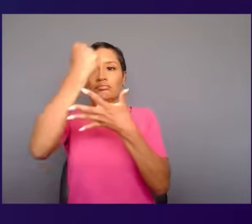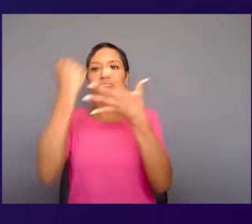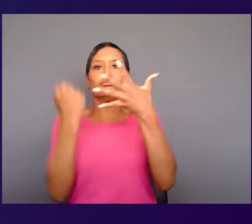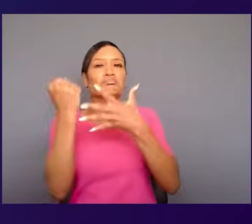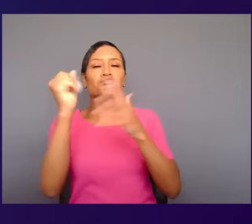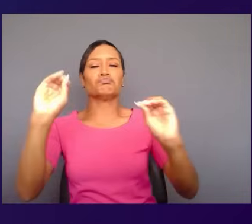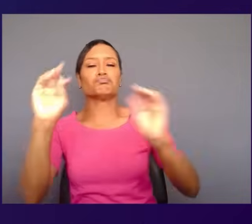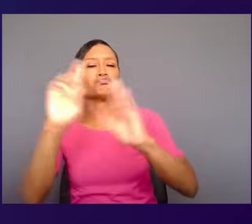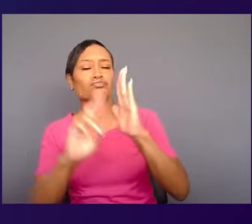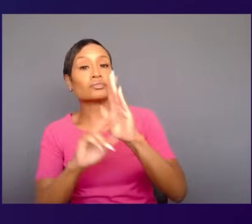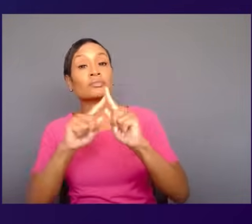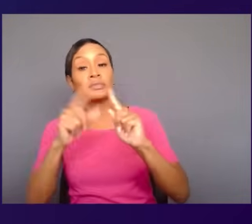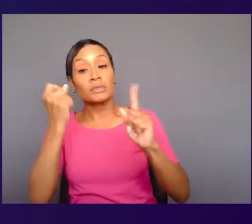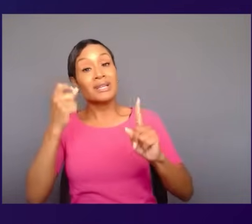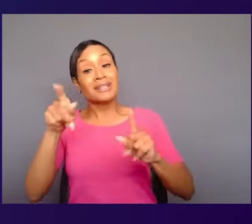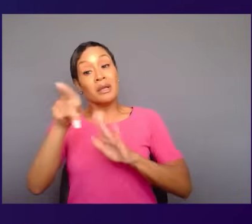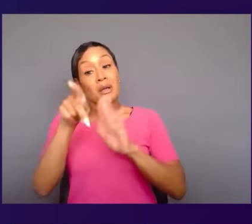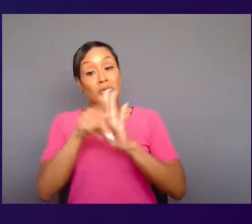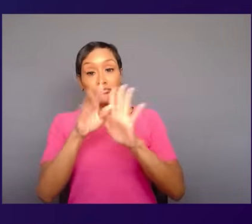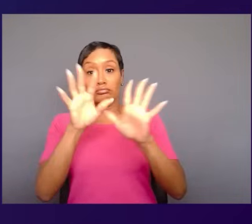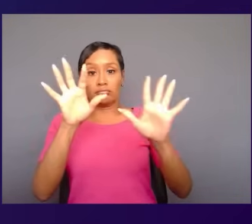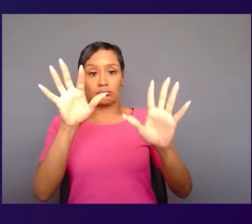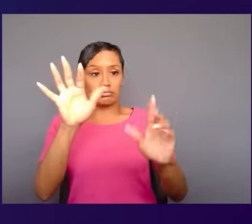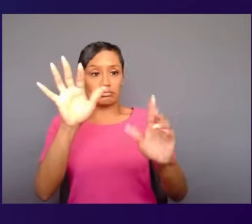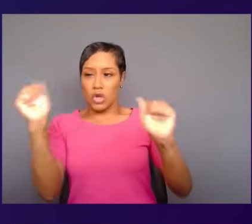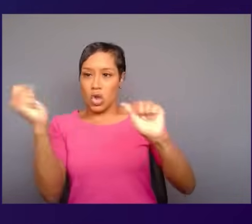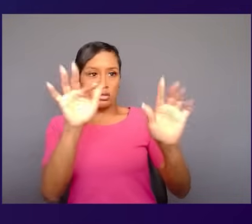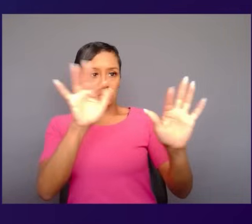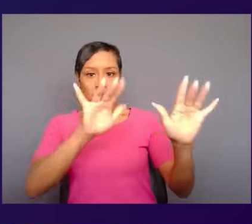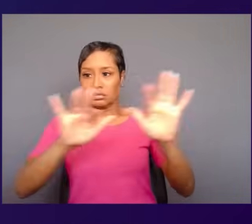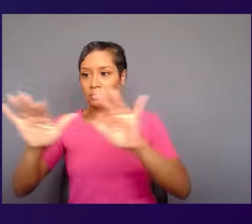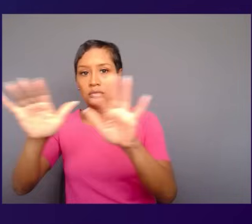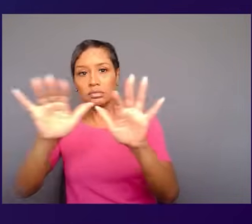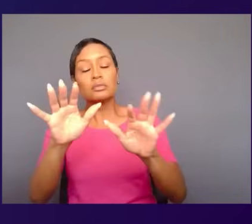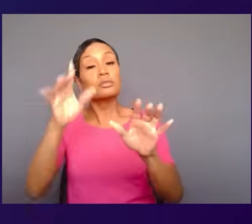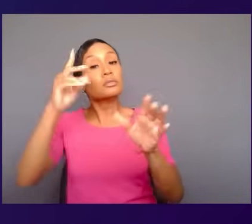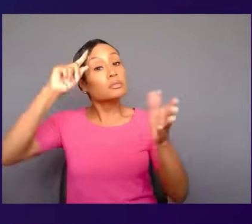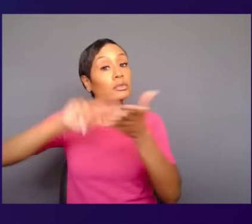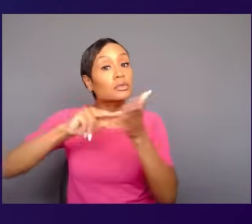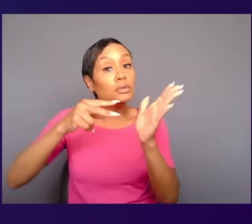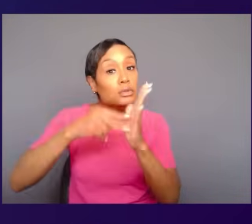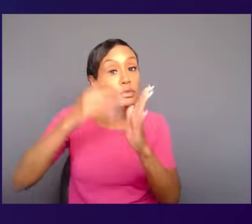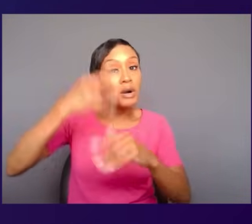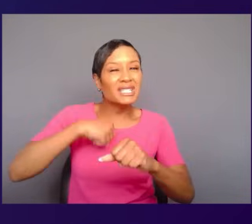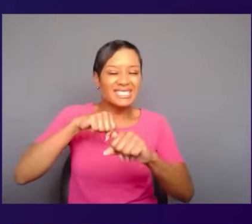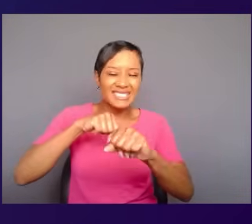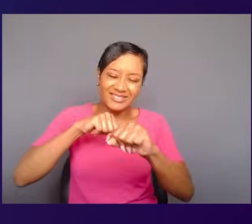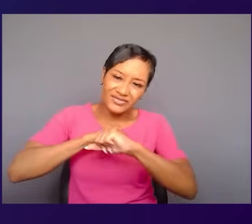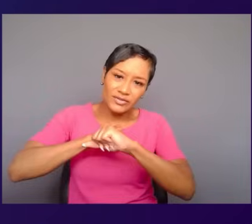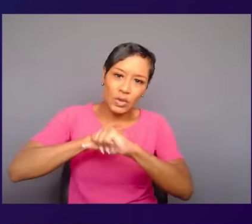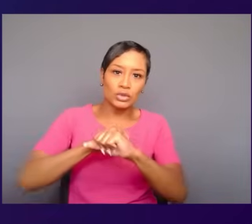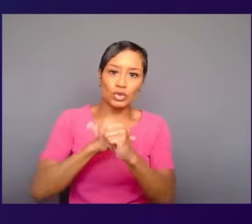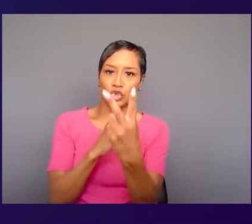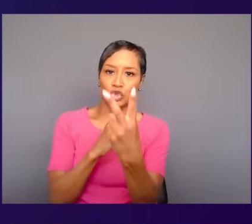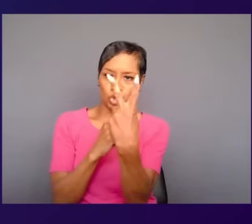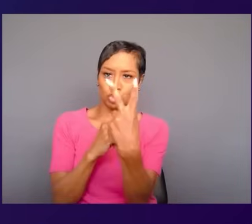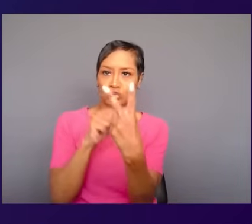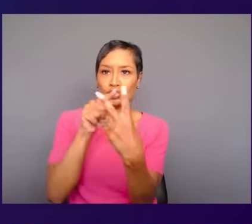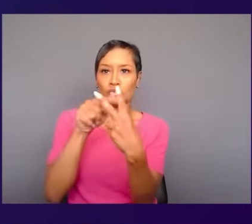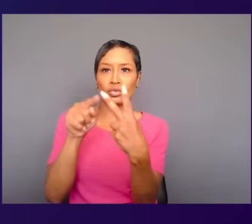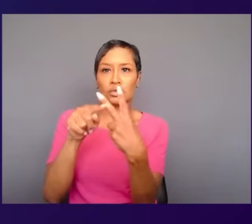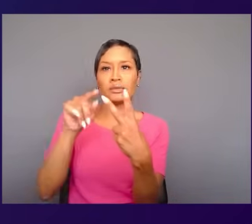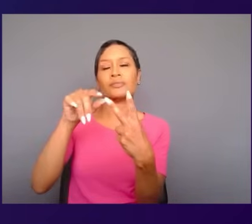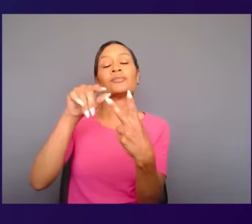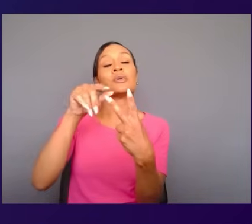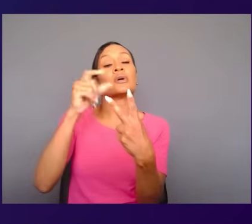we evaluate those policies all together, and we do that to make sure that we enforce two invariants. The first is that you